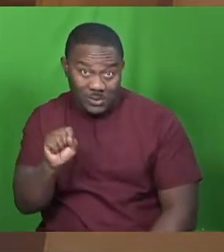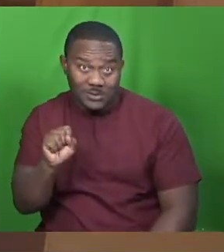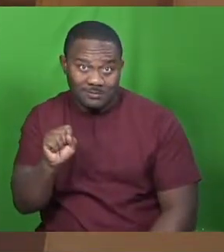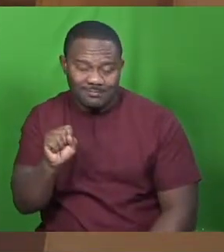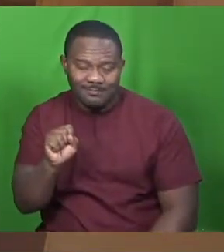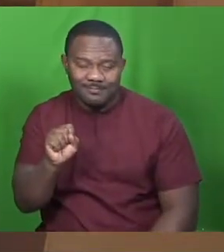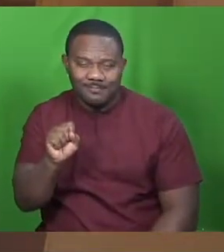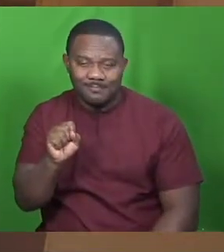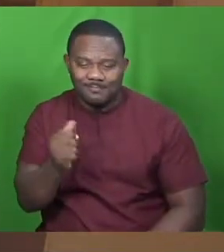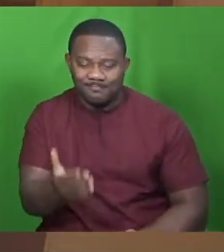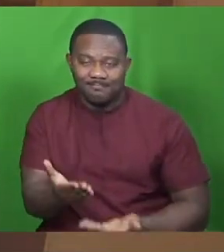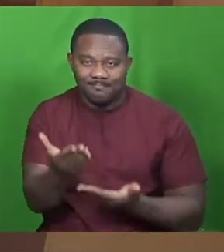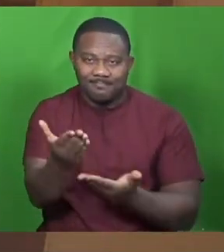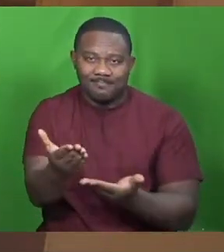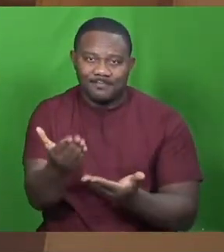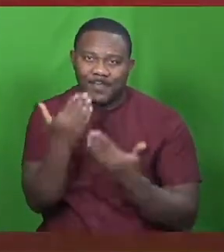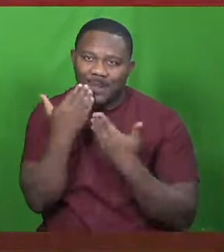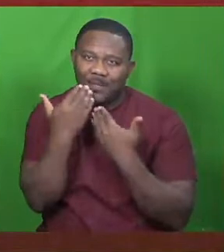so present. I thank you.